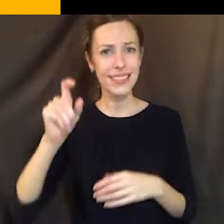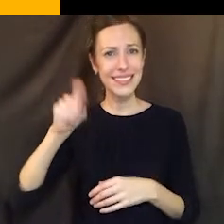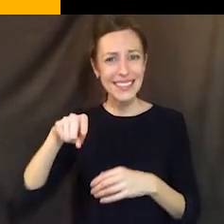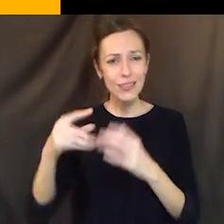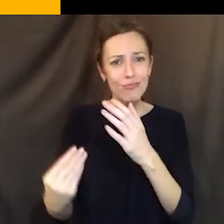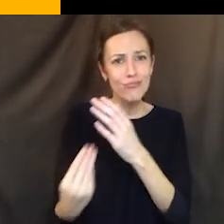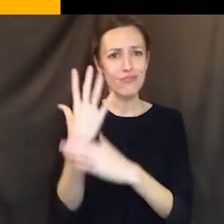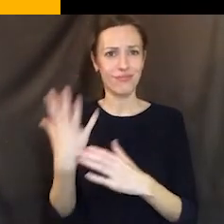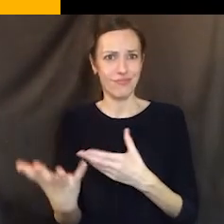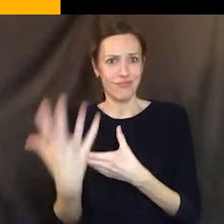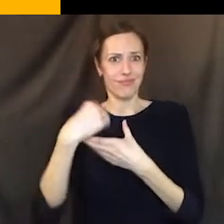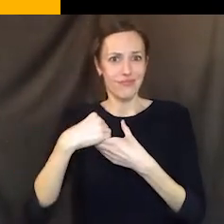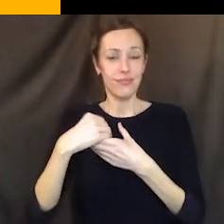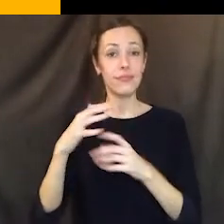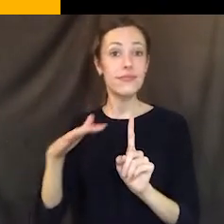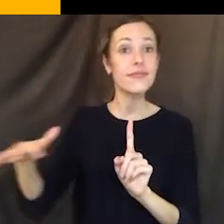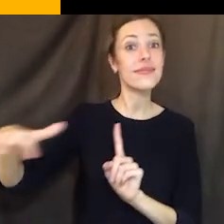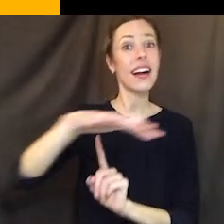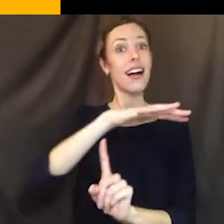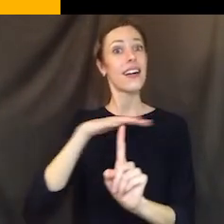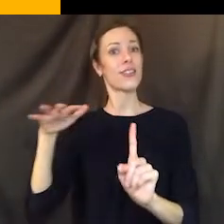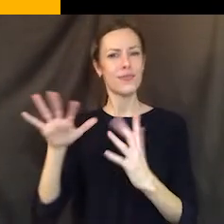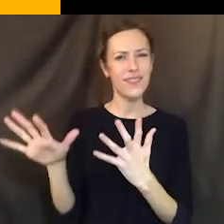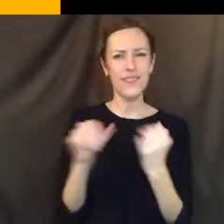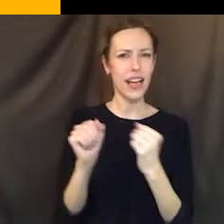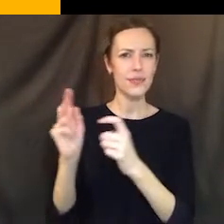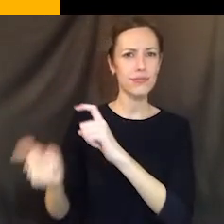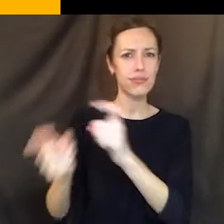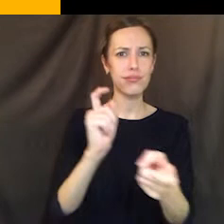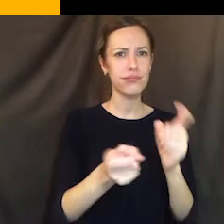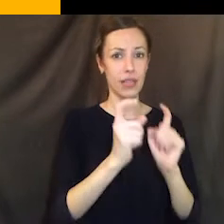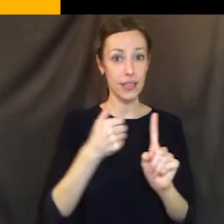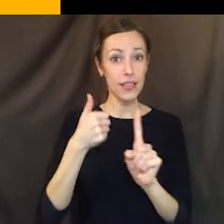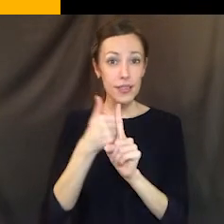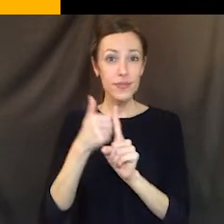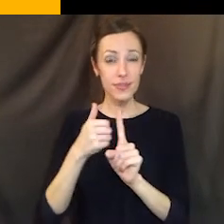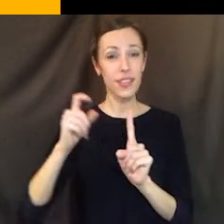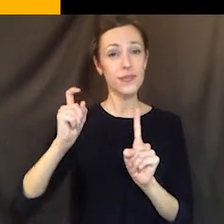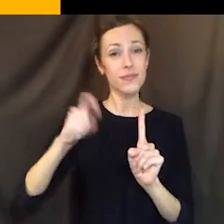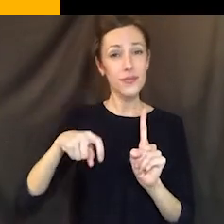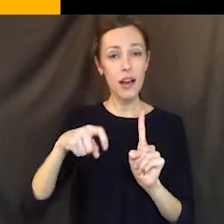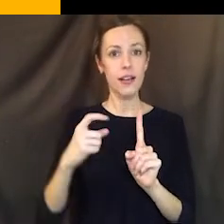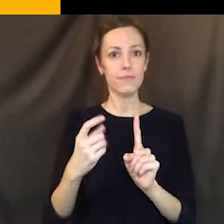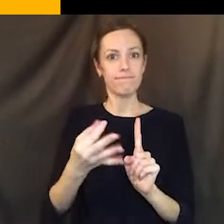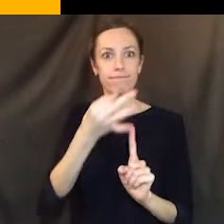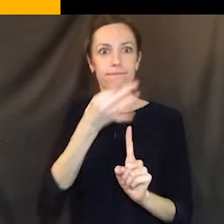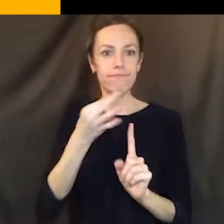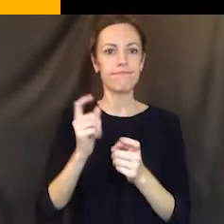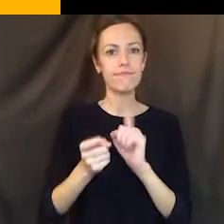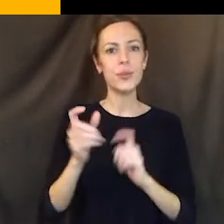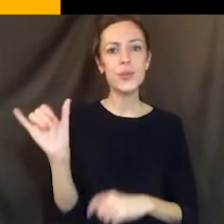and the surrounding change, and remain creative for a peaceful and productive society. An example is being seen on the slide.